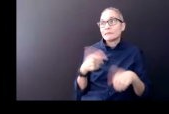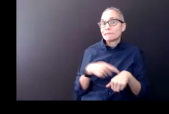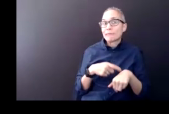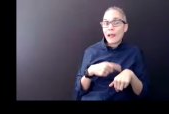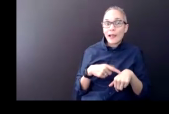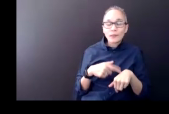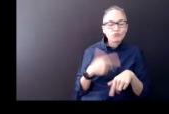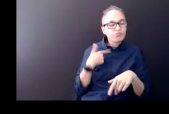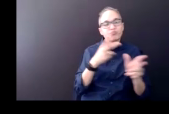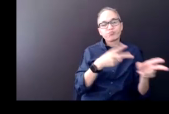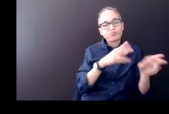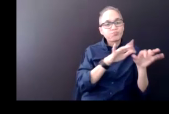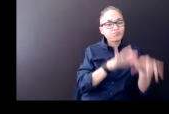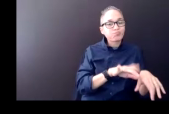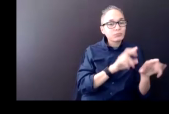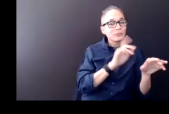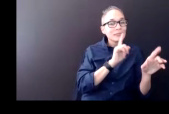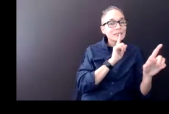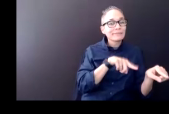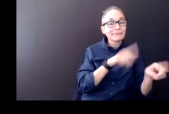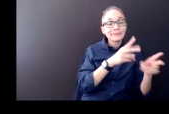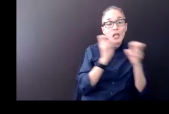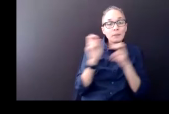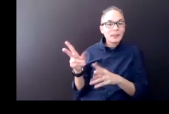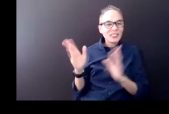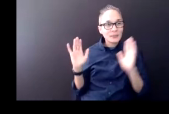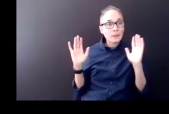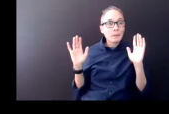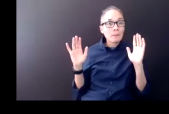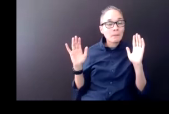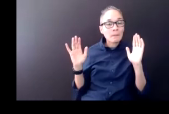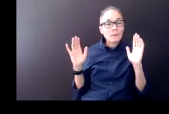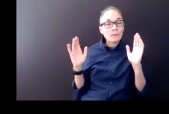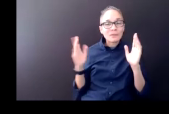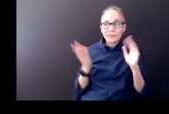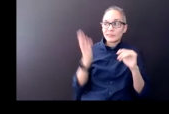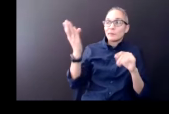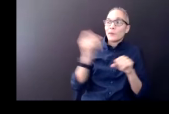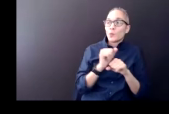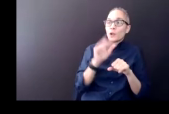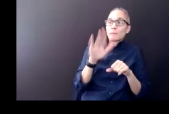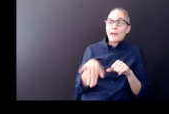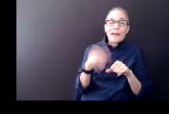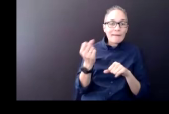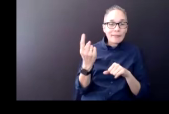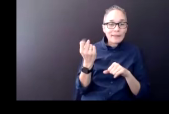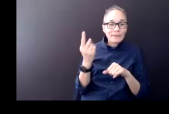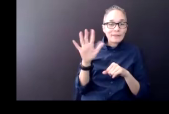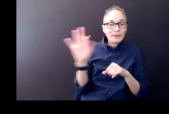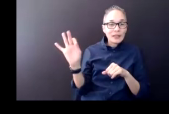deadline, boom, you're in. Like you made it at the 11:59 deadline. And like I mentioned before,